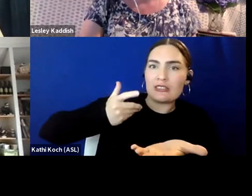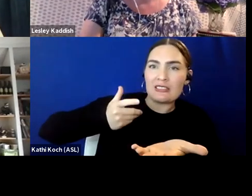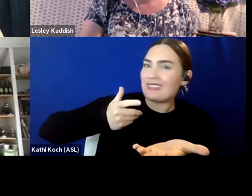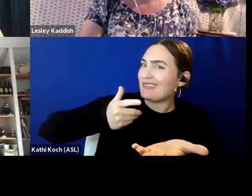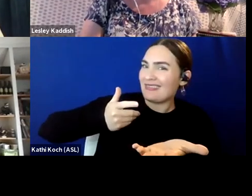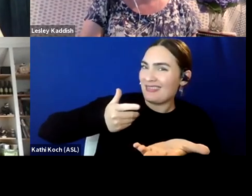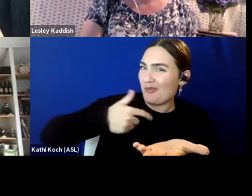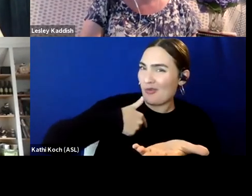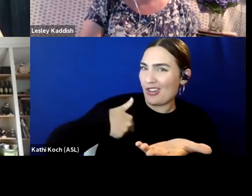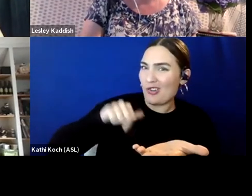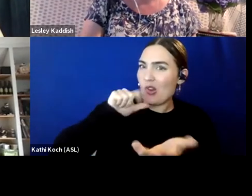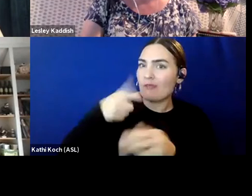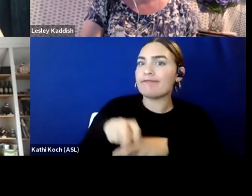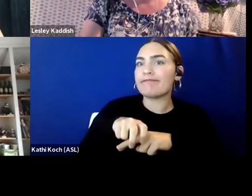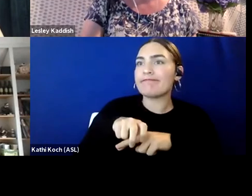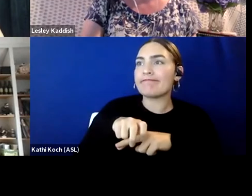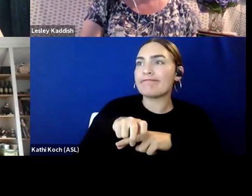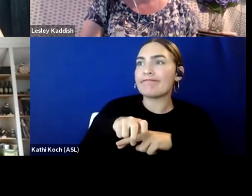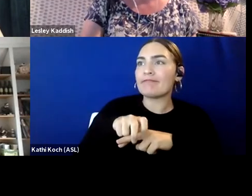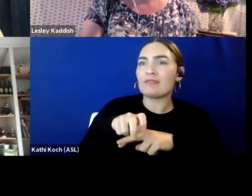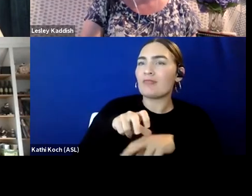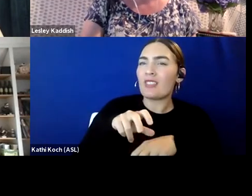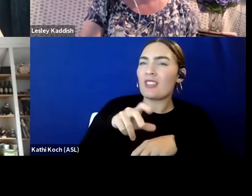staying quiet, listening.